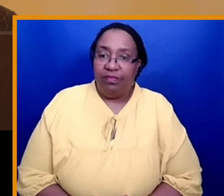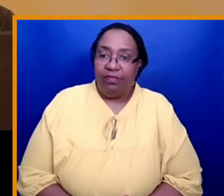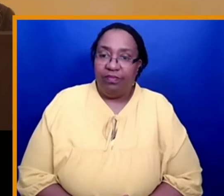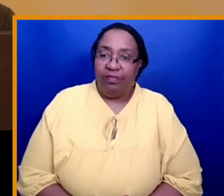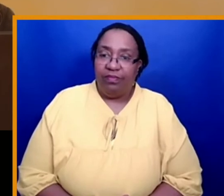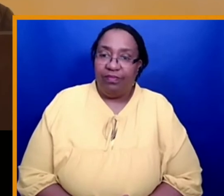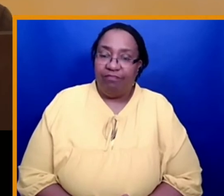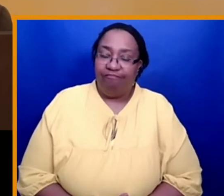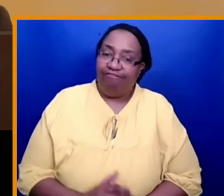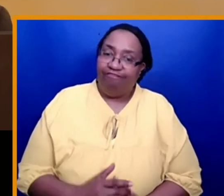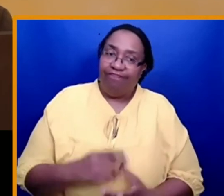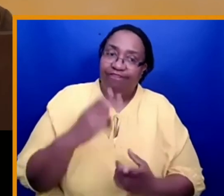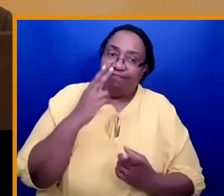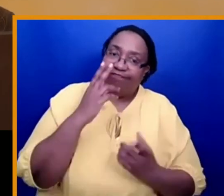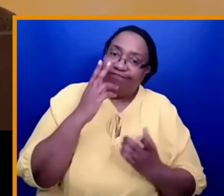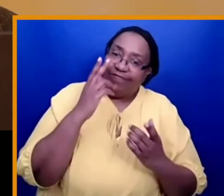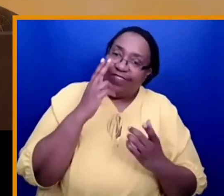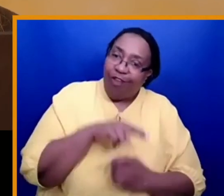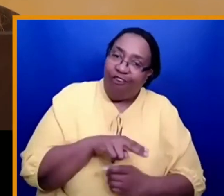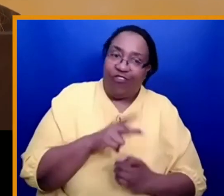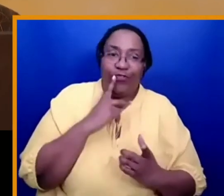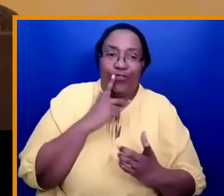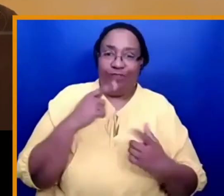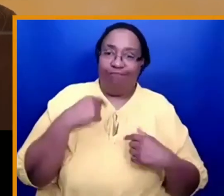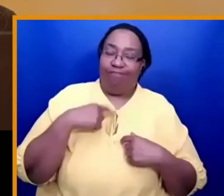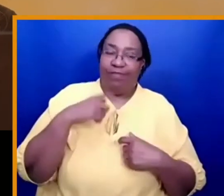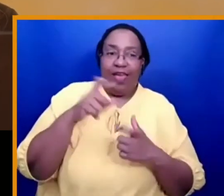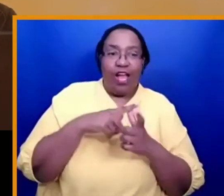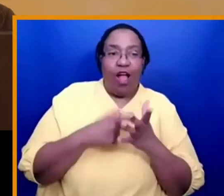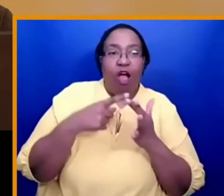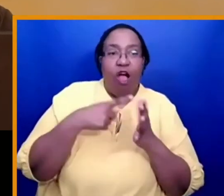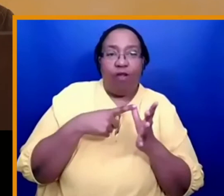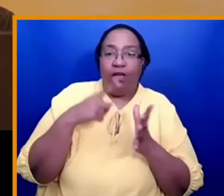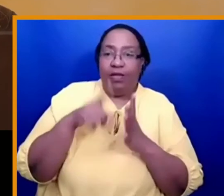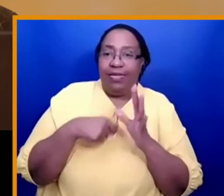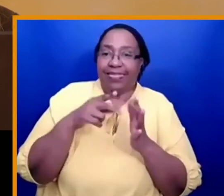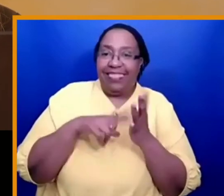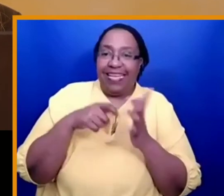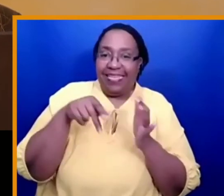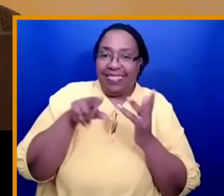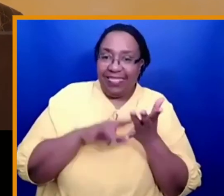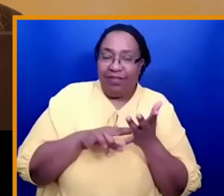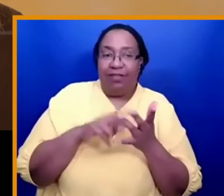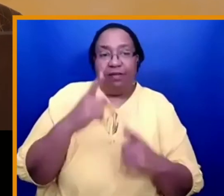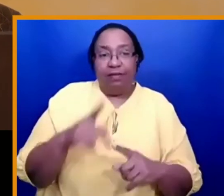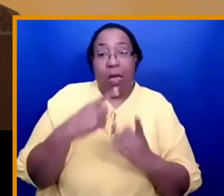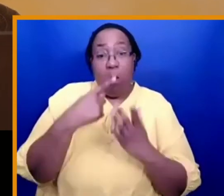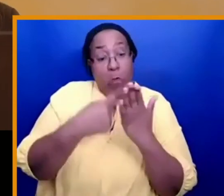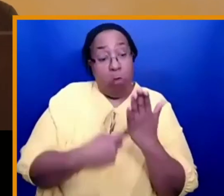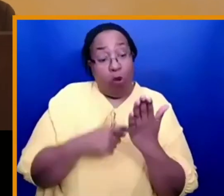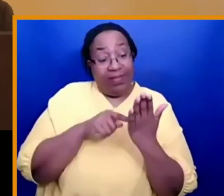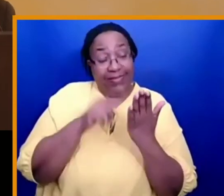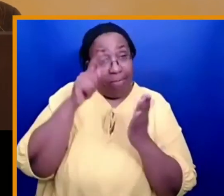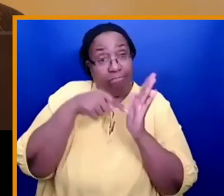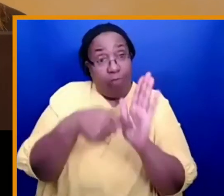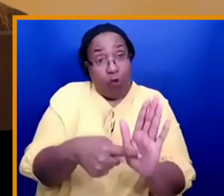Good afternoon, conference. I'm Cara Jenkinson, and we now move to policy motion F2 on criminal